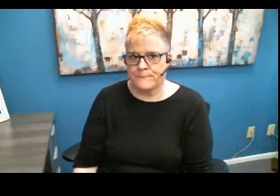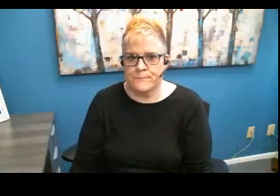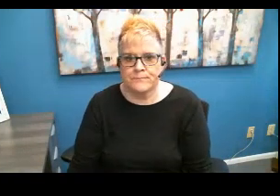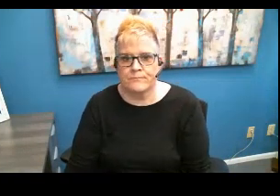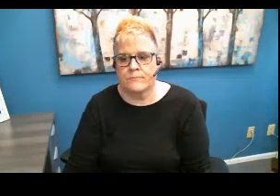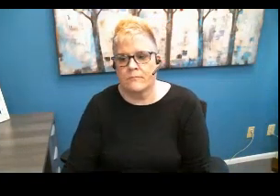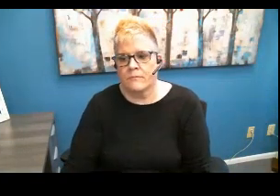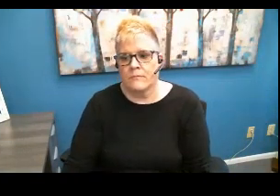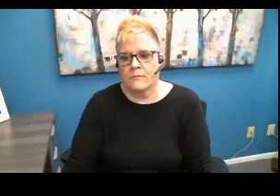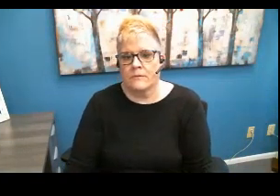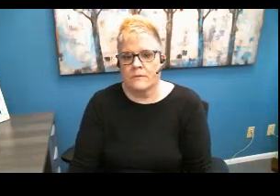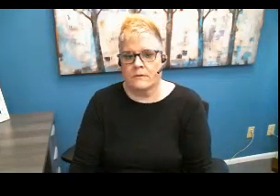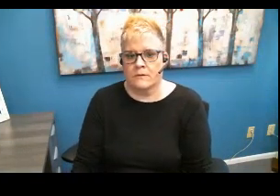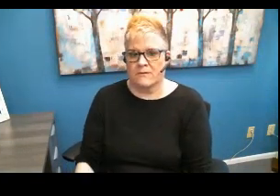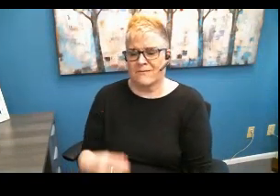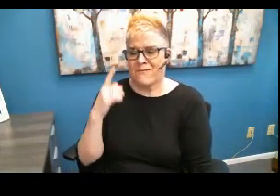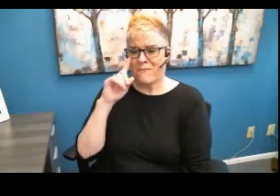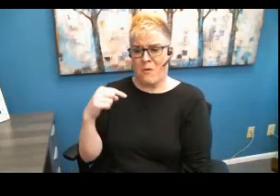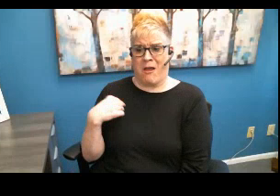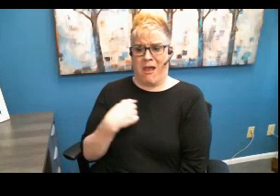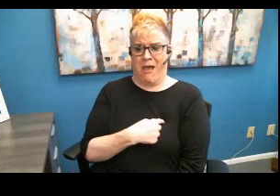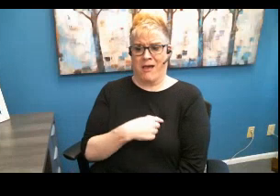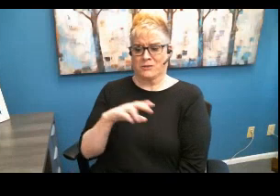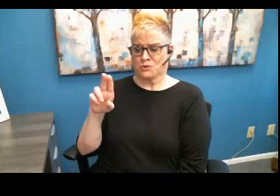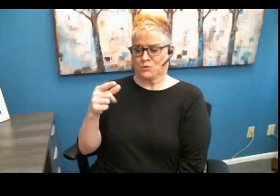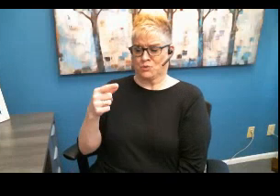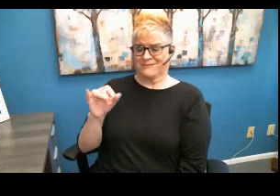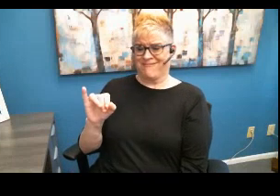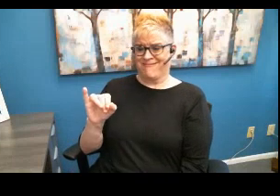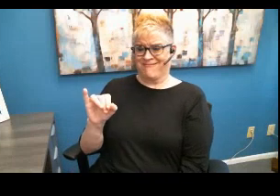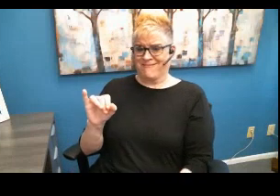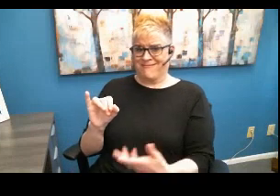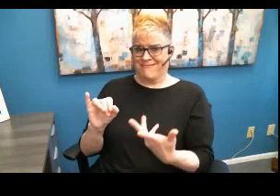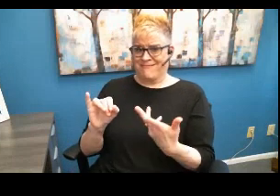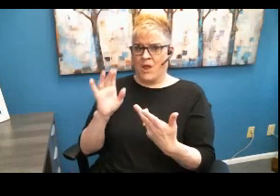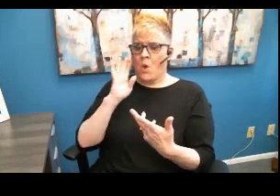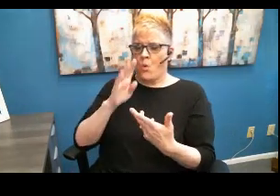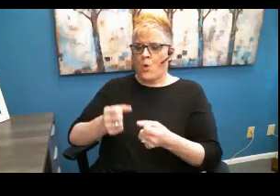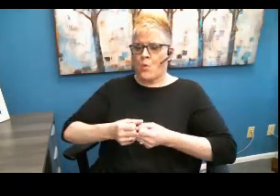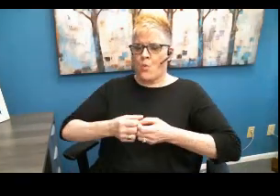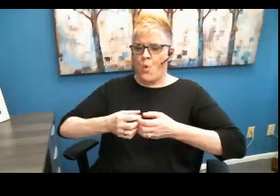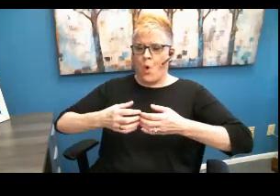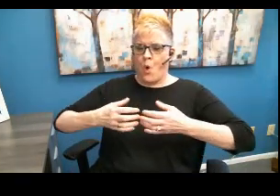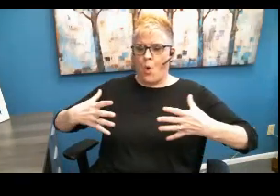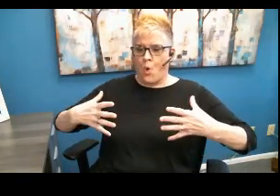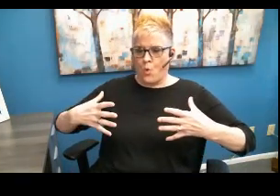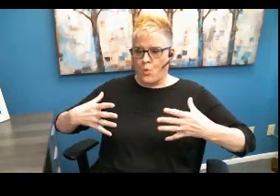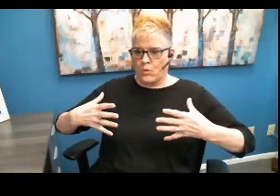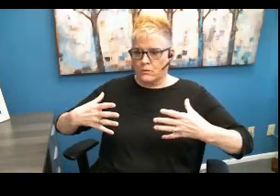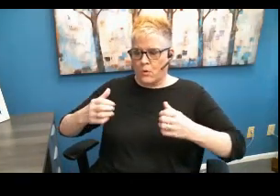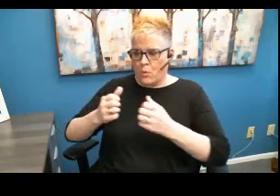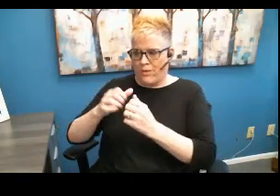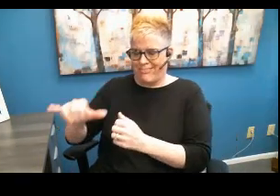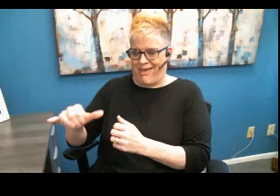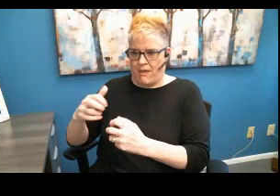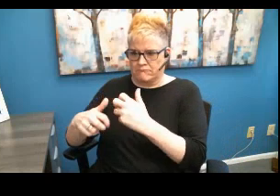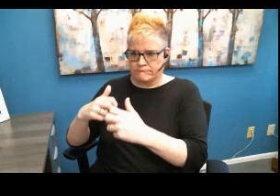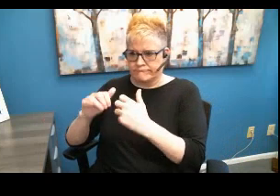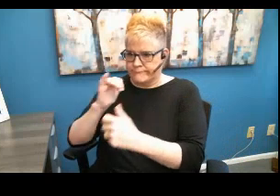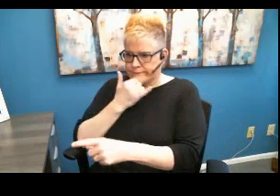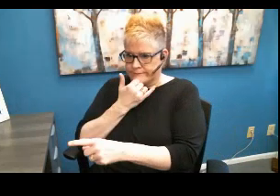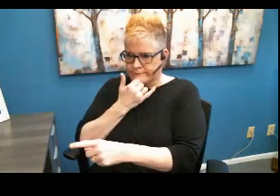And for us, generally, incident command, the way it's designed, it'll grow with the incident. So